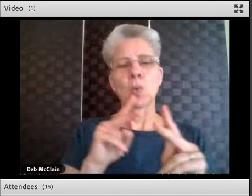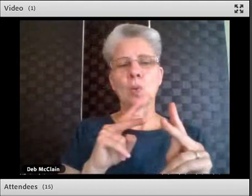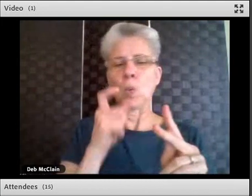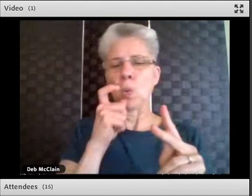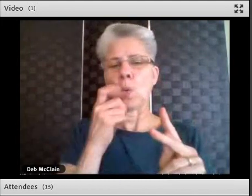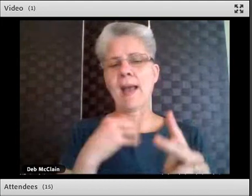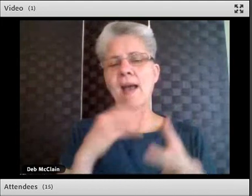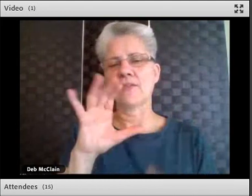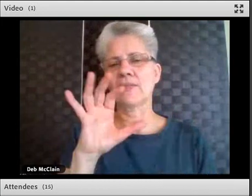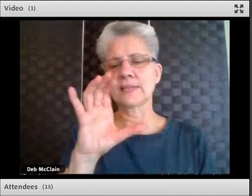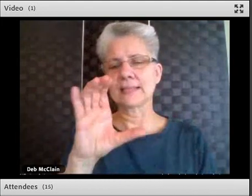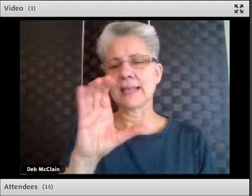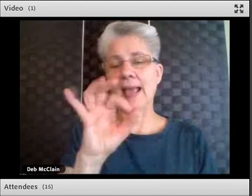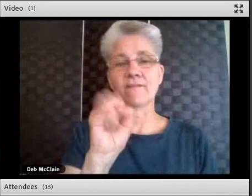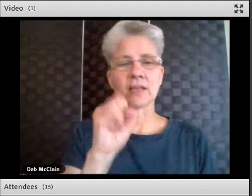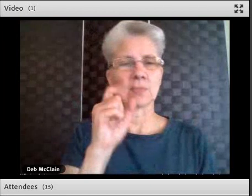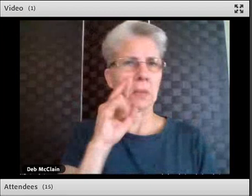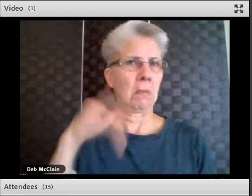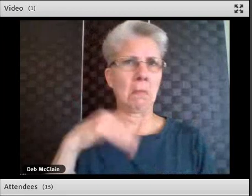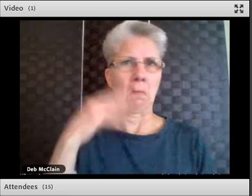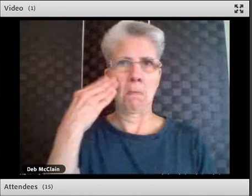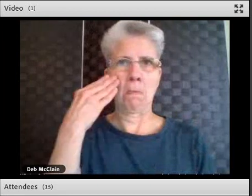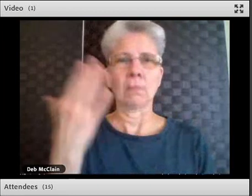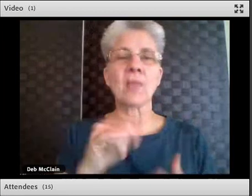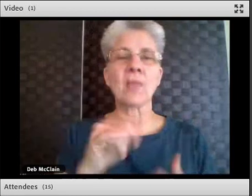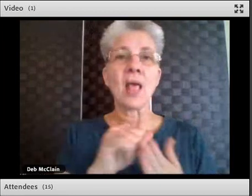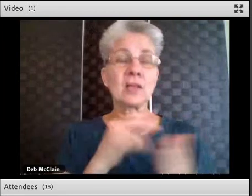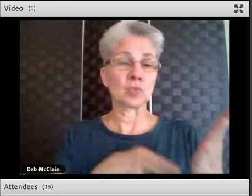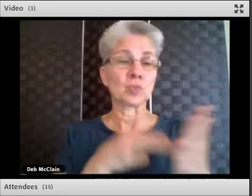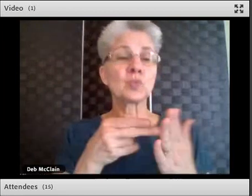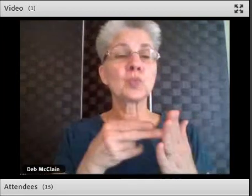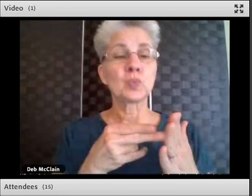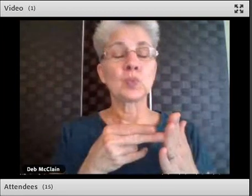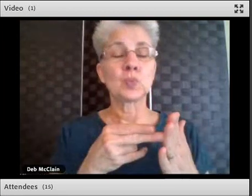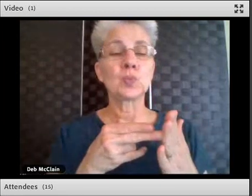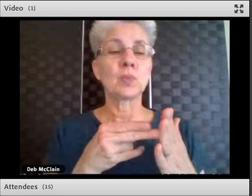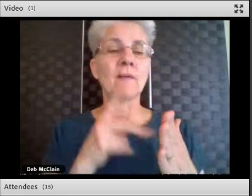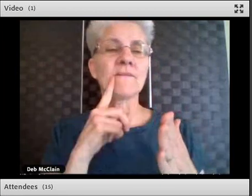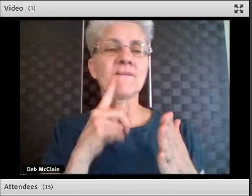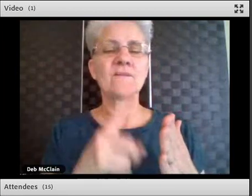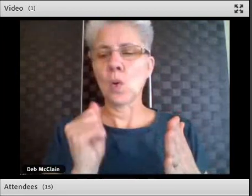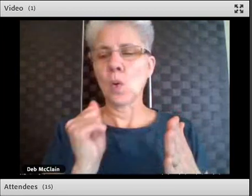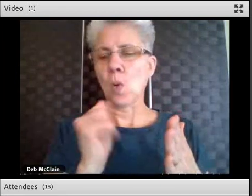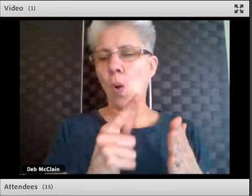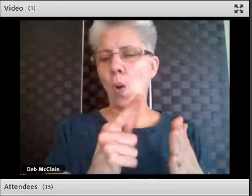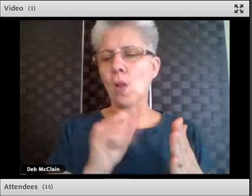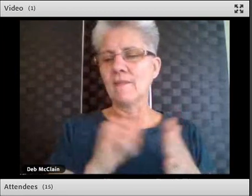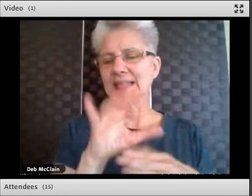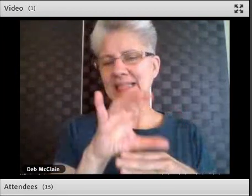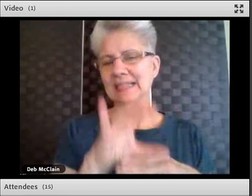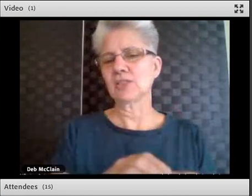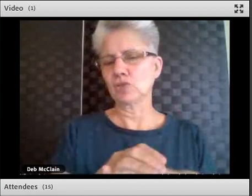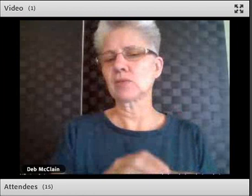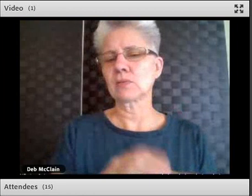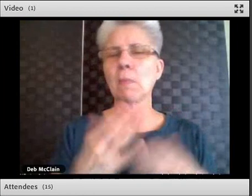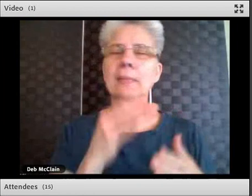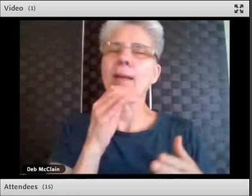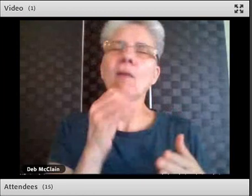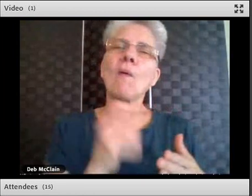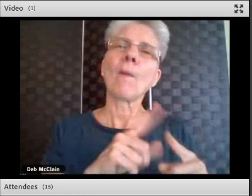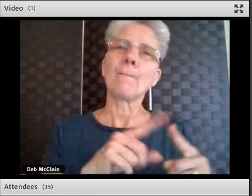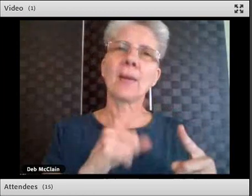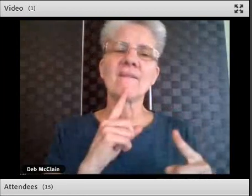who have CFS and don't recognize it. And I would say that's true for all of these conditions, maybe not all